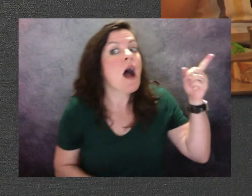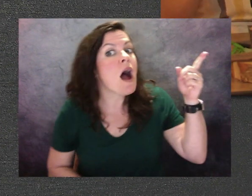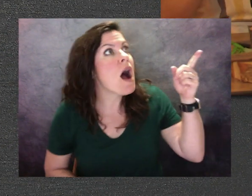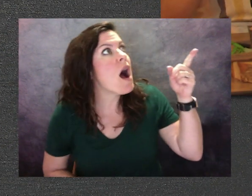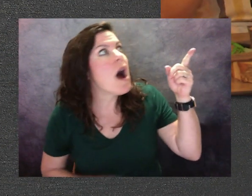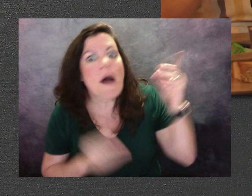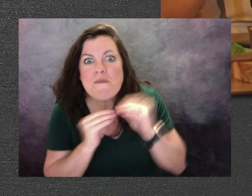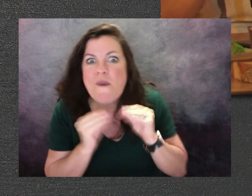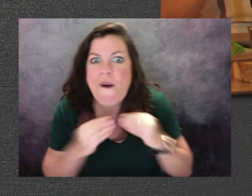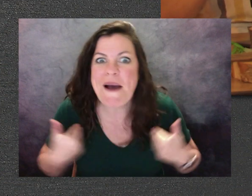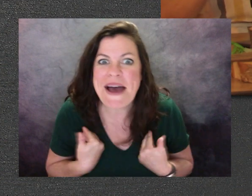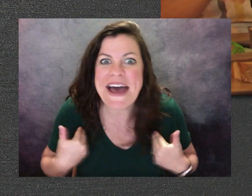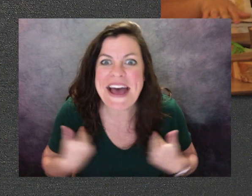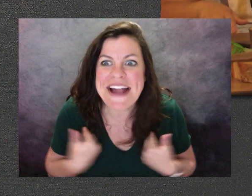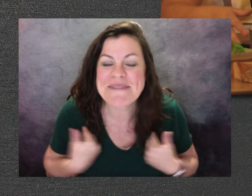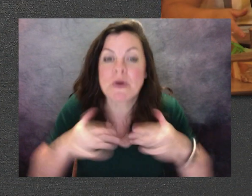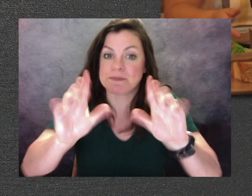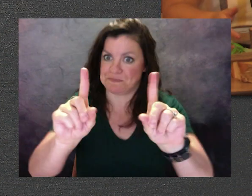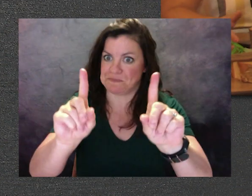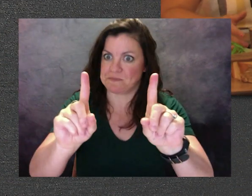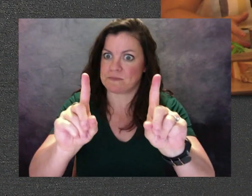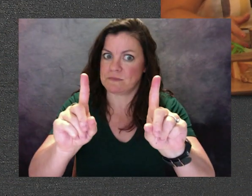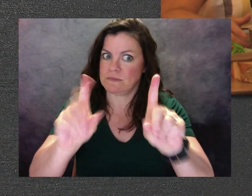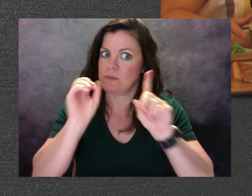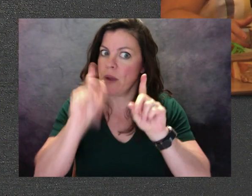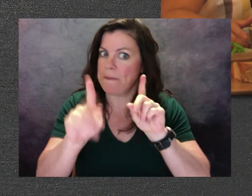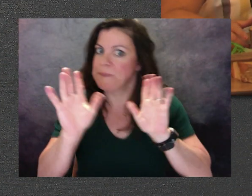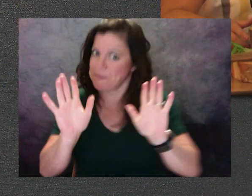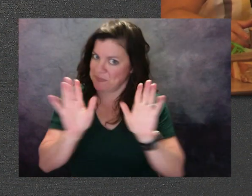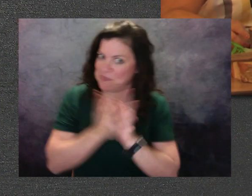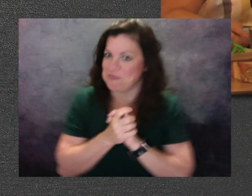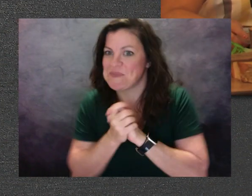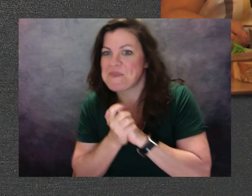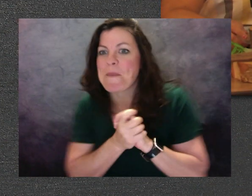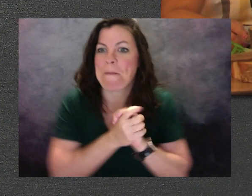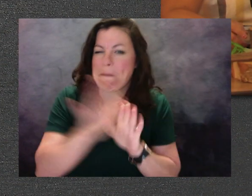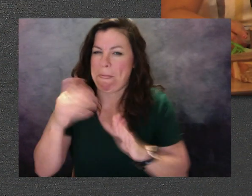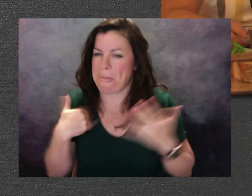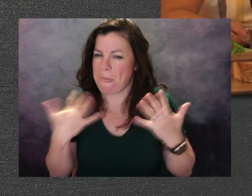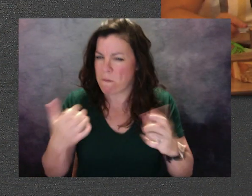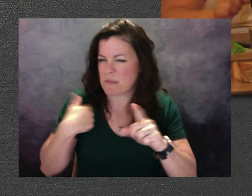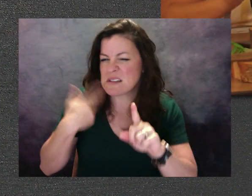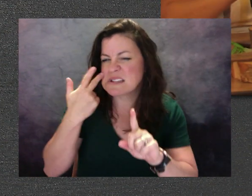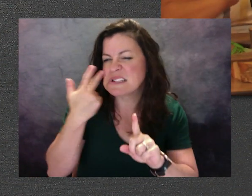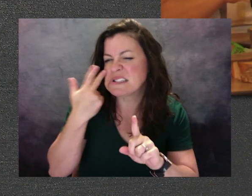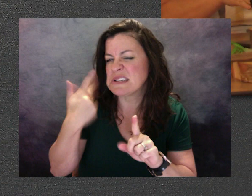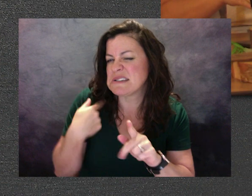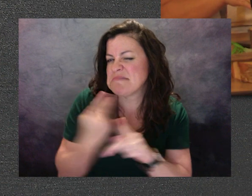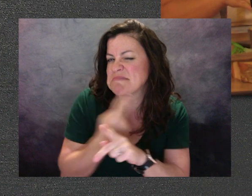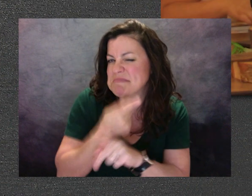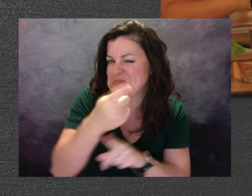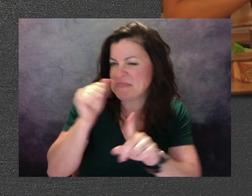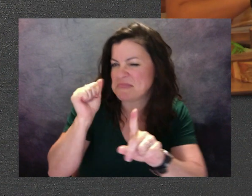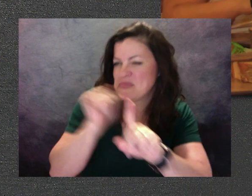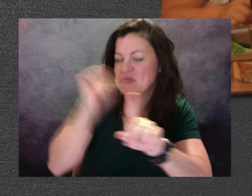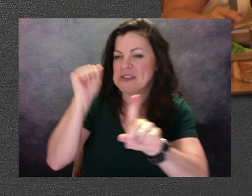Chelsea is gonna try to trick you a little bit. I made this pattern a little bit more trickier. So let's see if we can